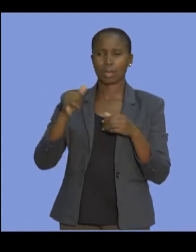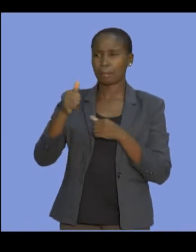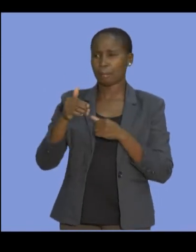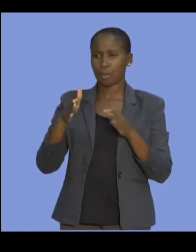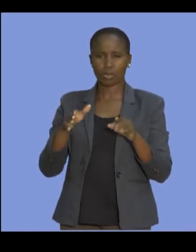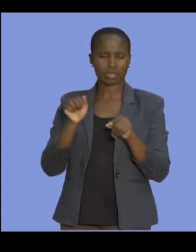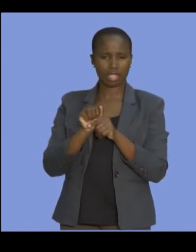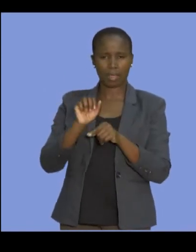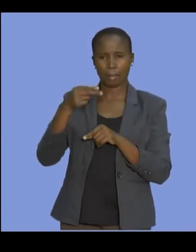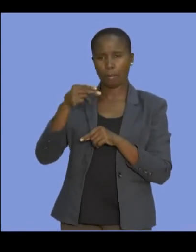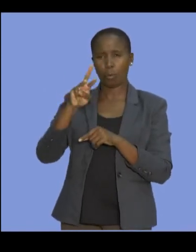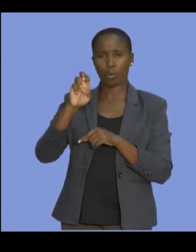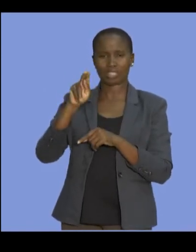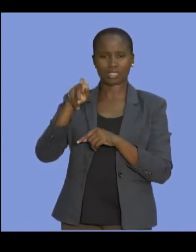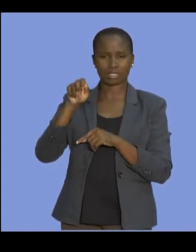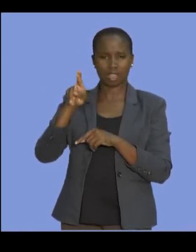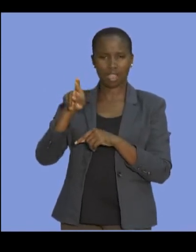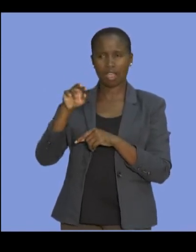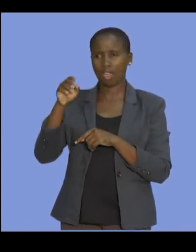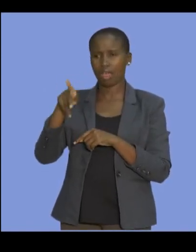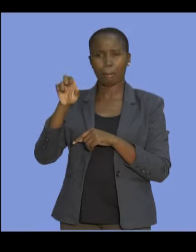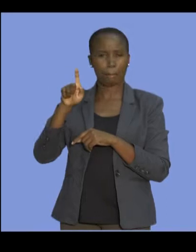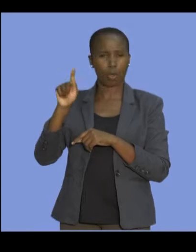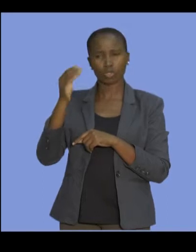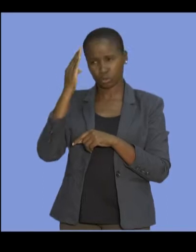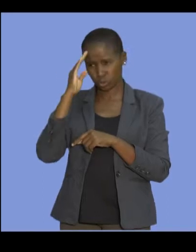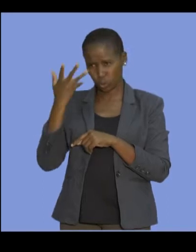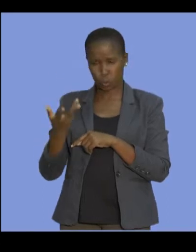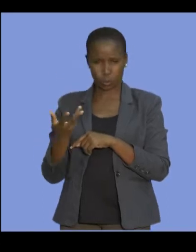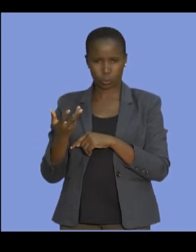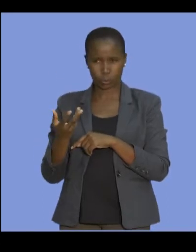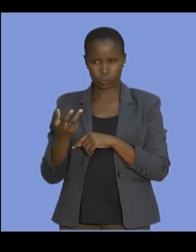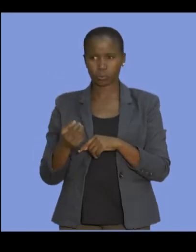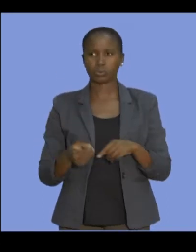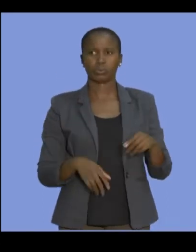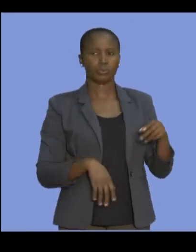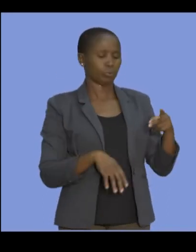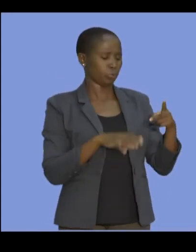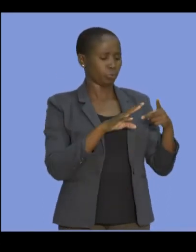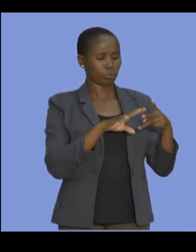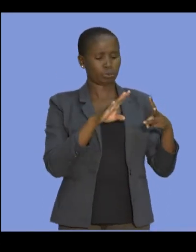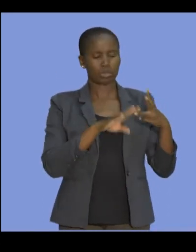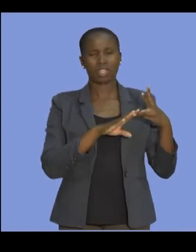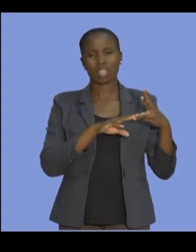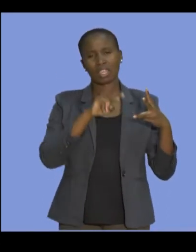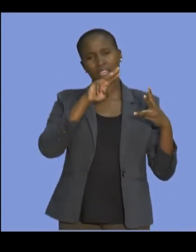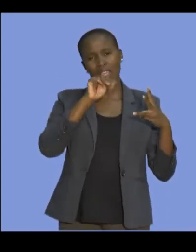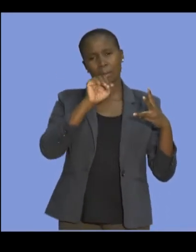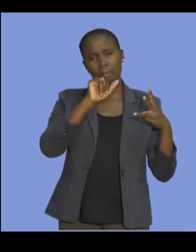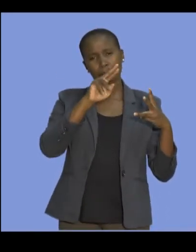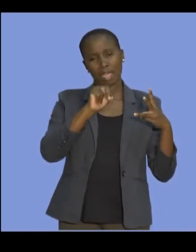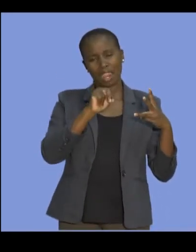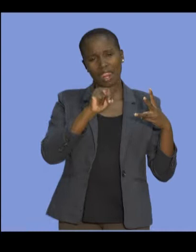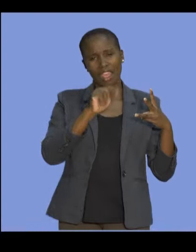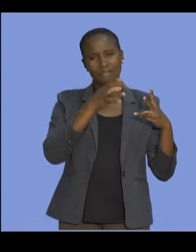the maximum value and the minimum value, which is actually the part of 5-number summary. Range, which is the dispersion,